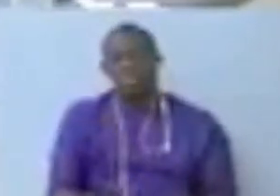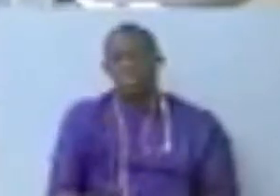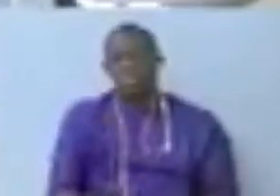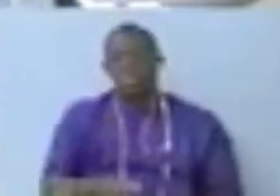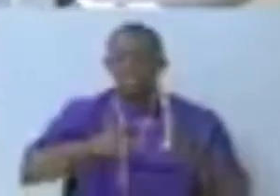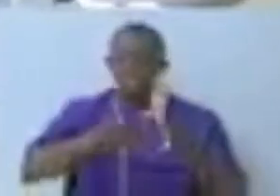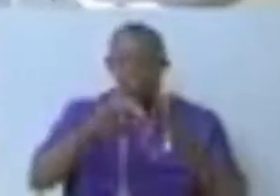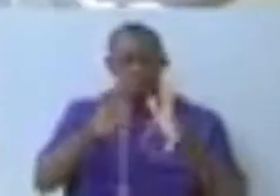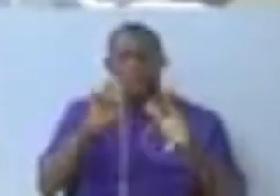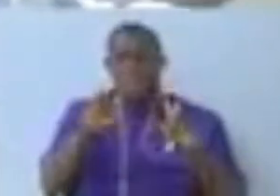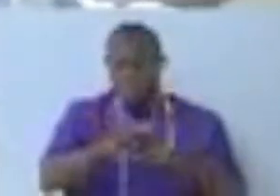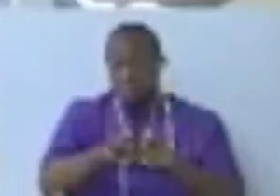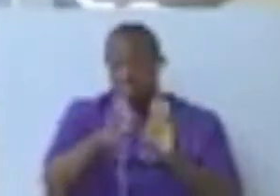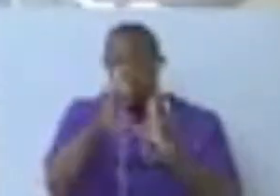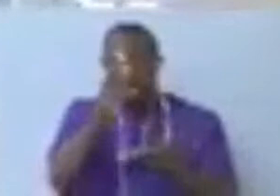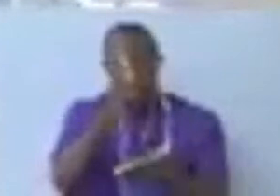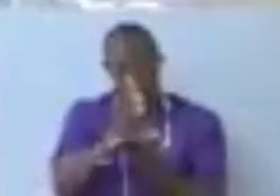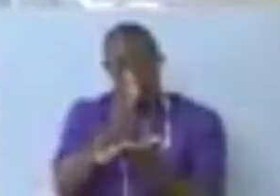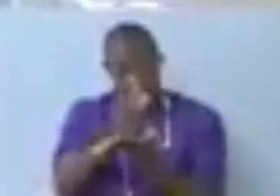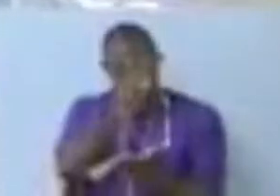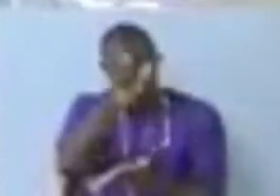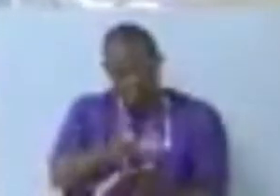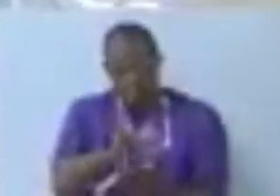Just like the witness has described.